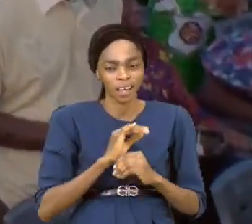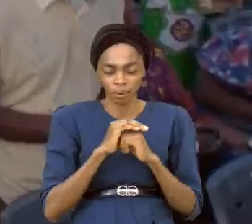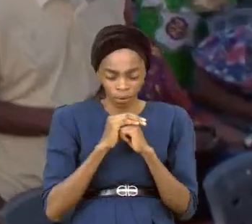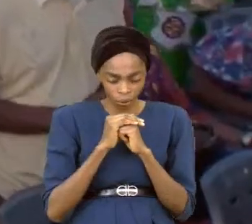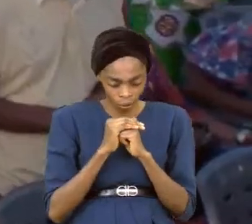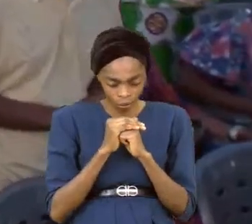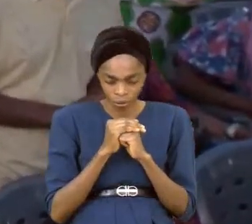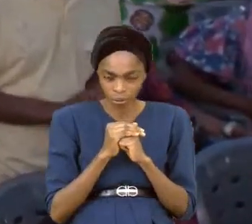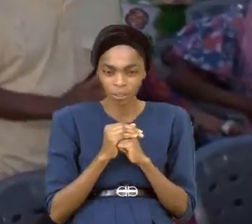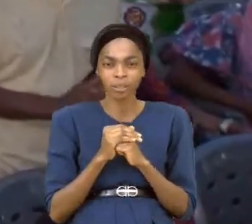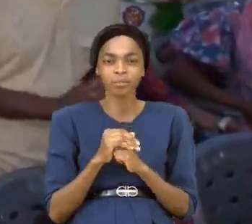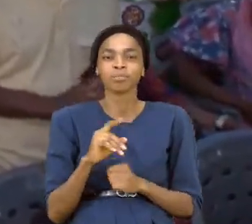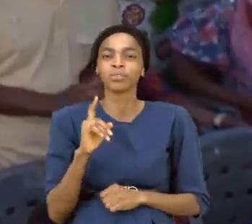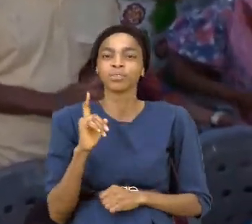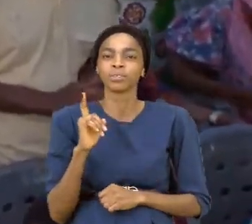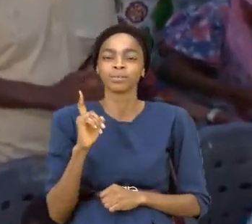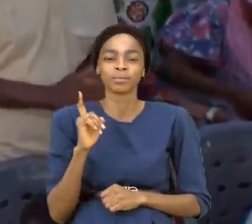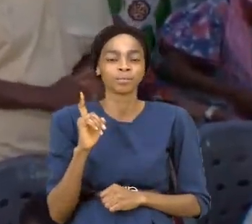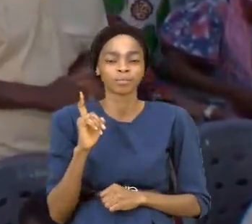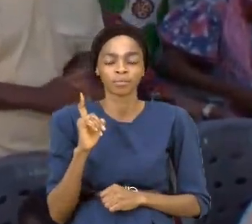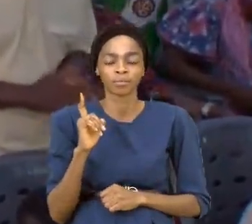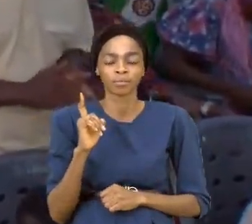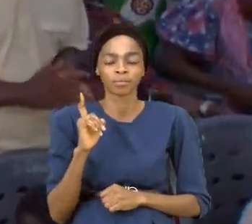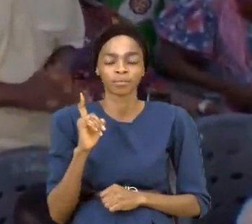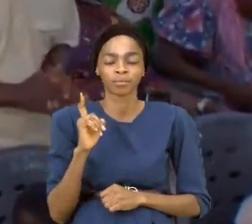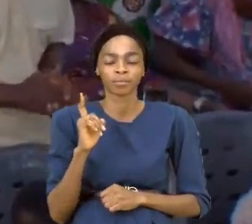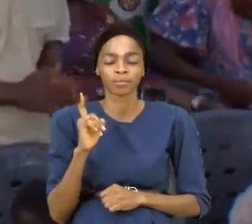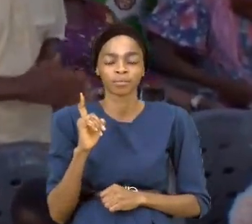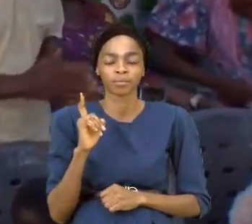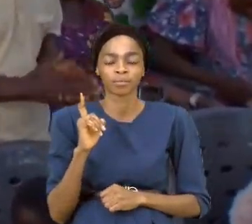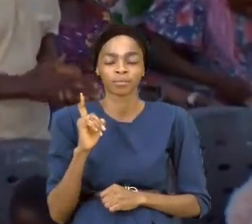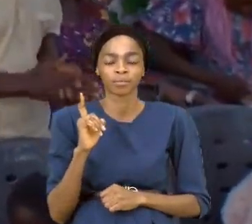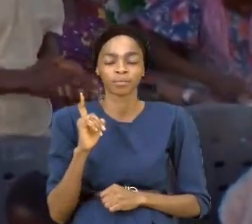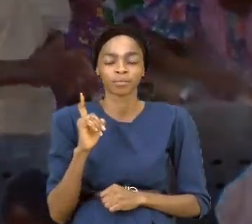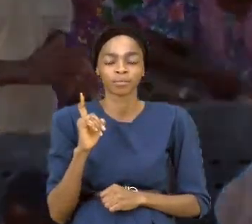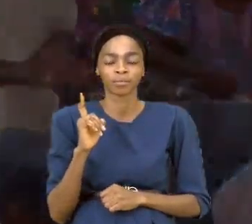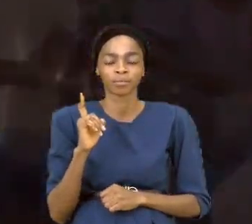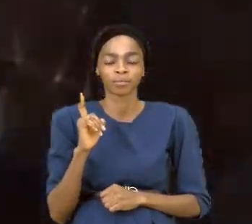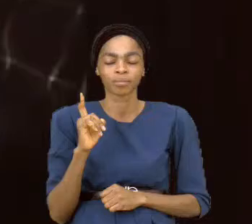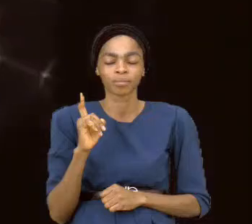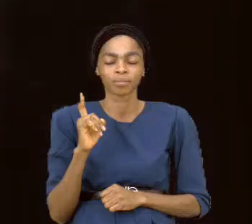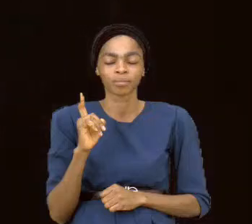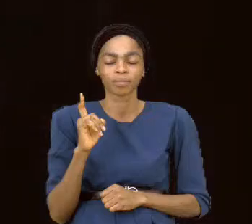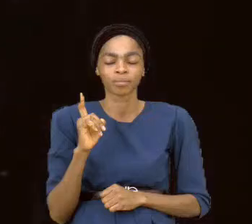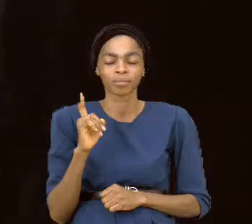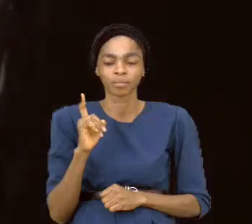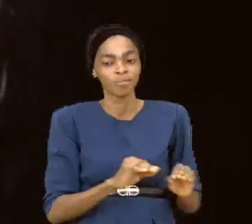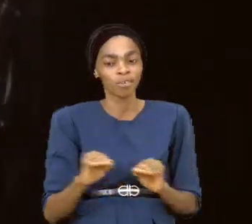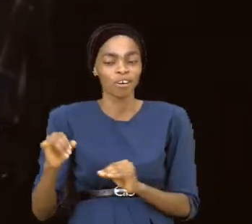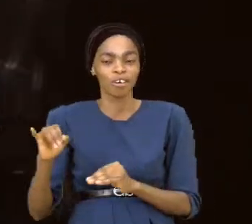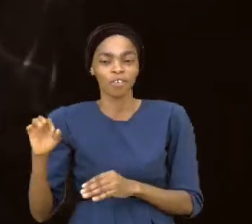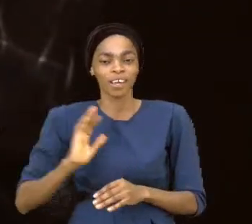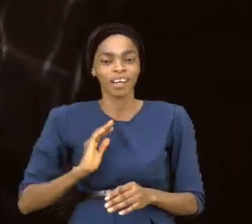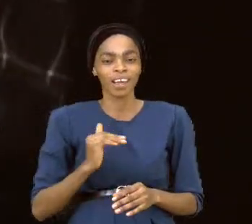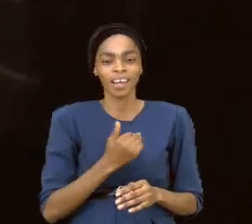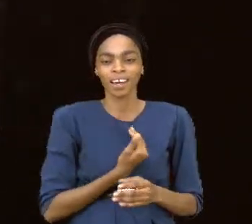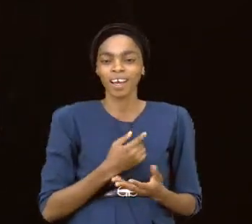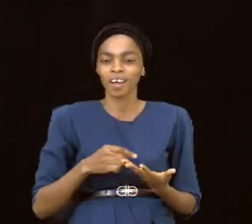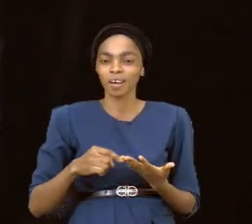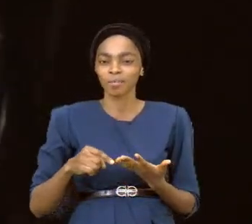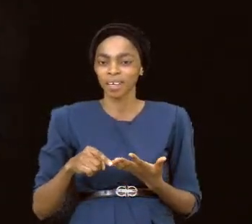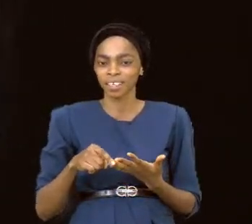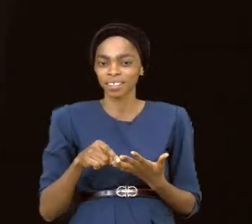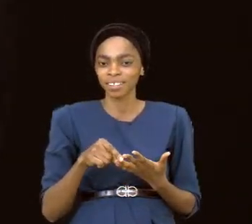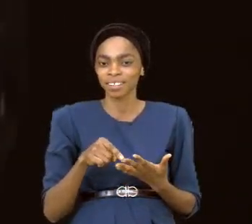I worship you. Come on. You are here. Yes, you're moving in